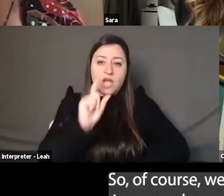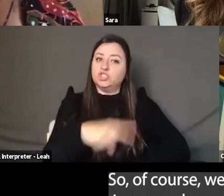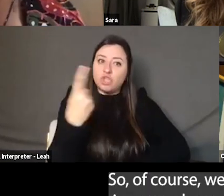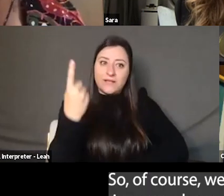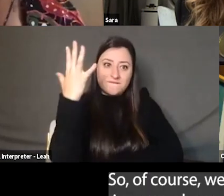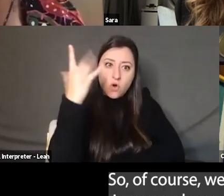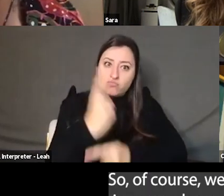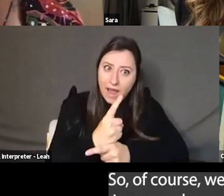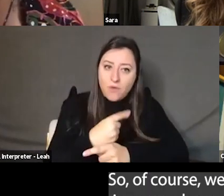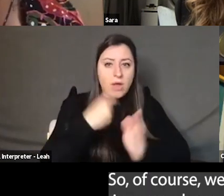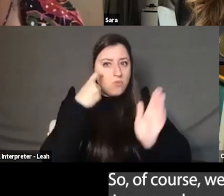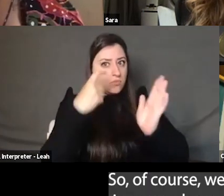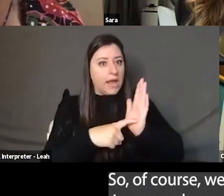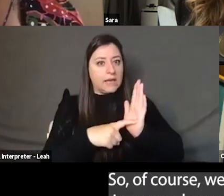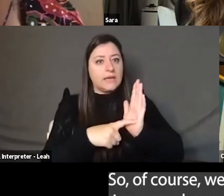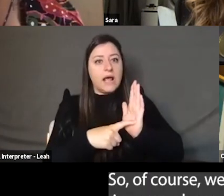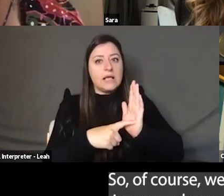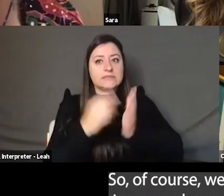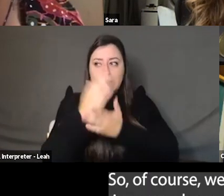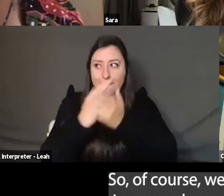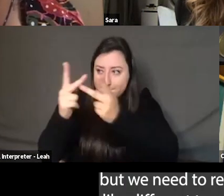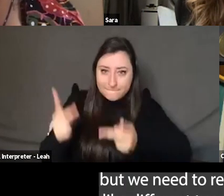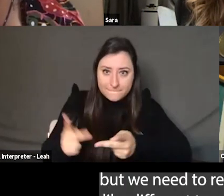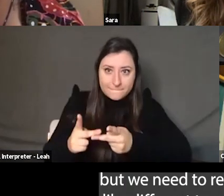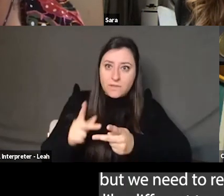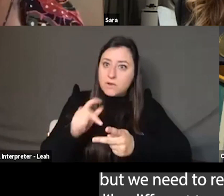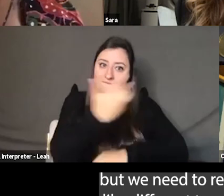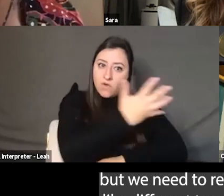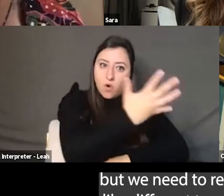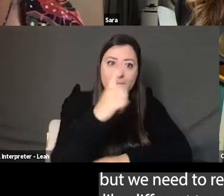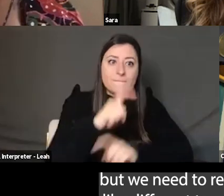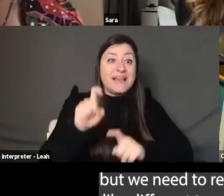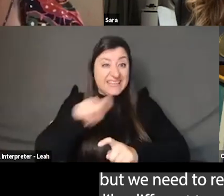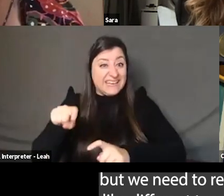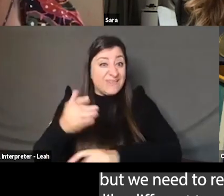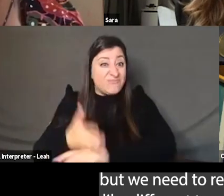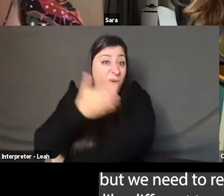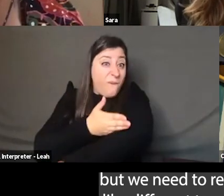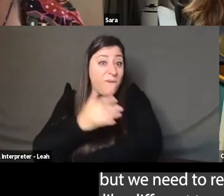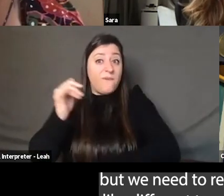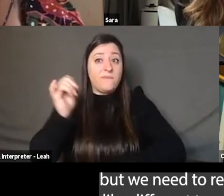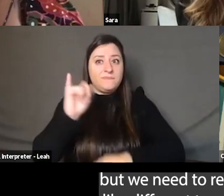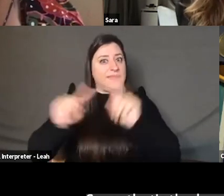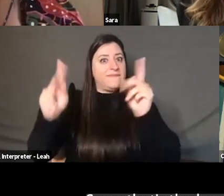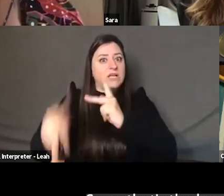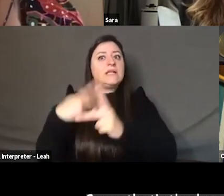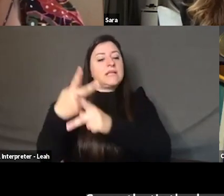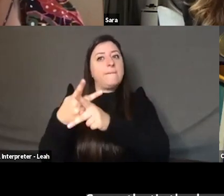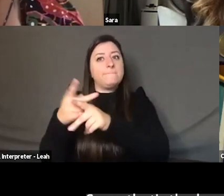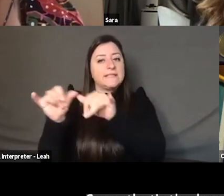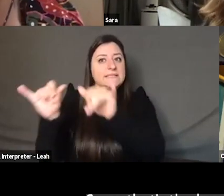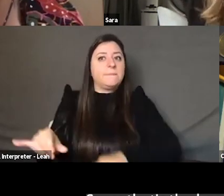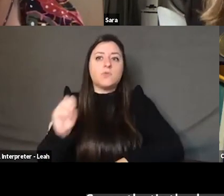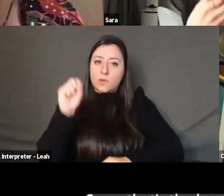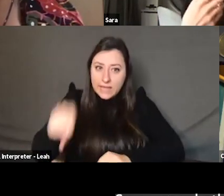So of course we recognize that in some places we don't plant forests, but we need to restore, you know, like different types of ecosystems. So